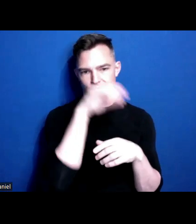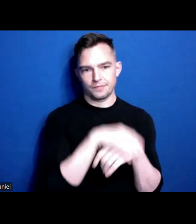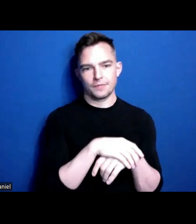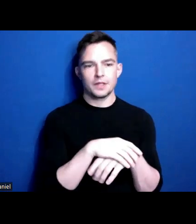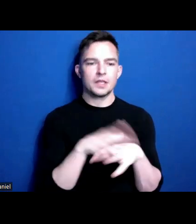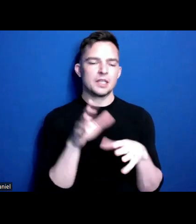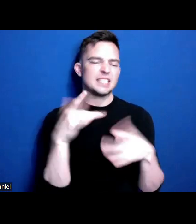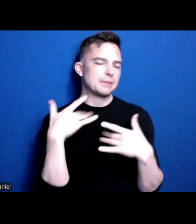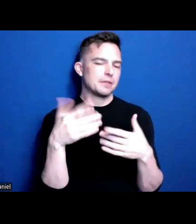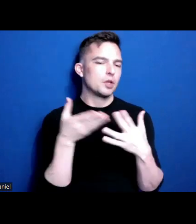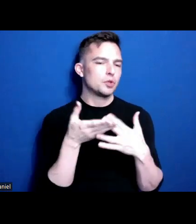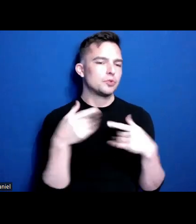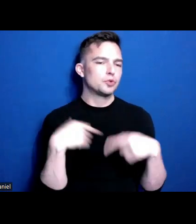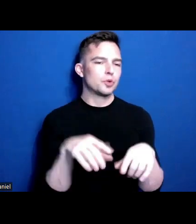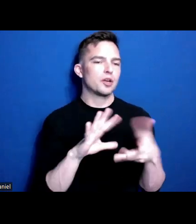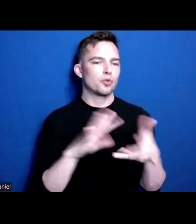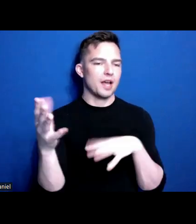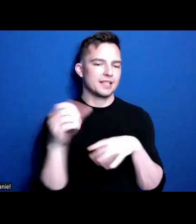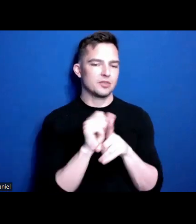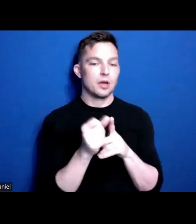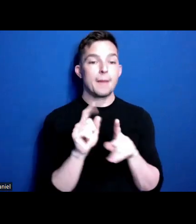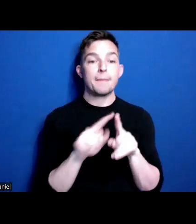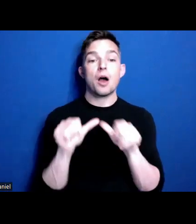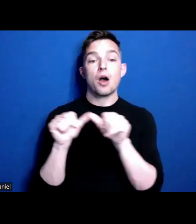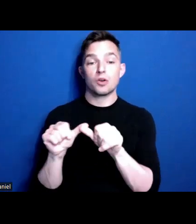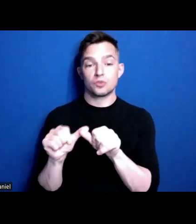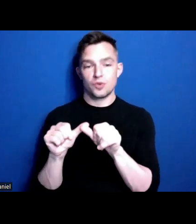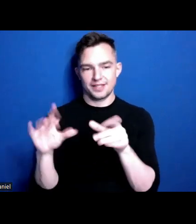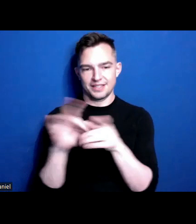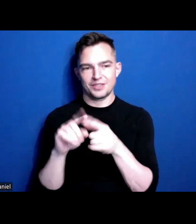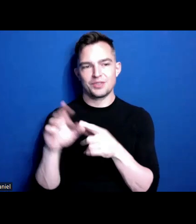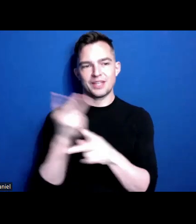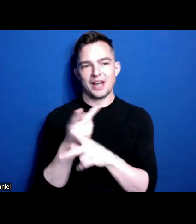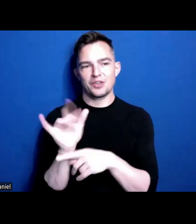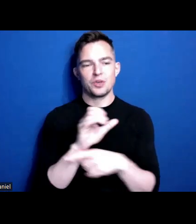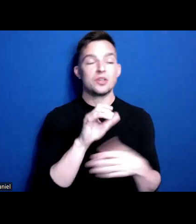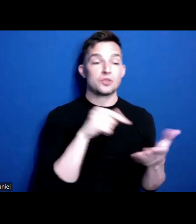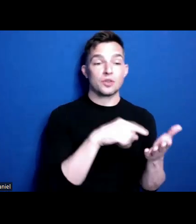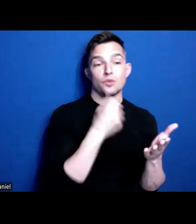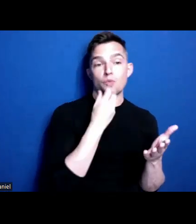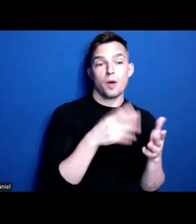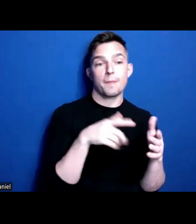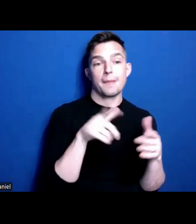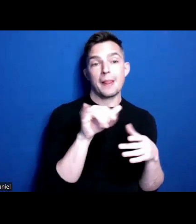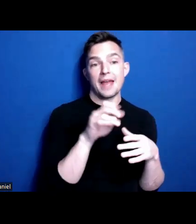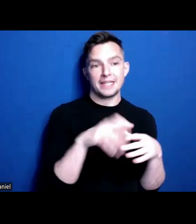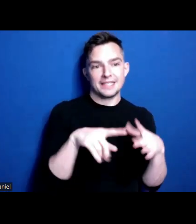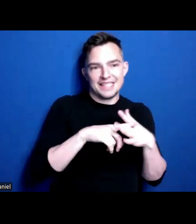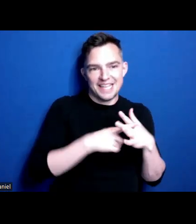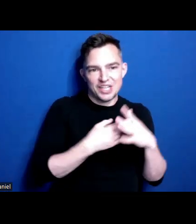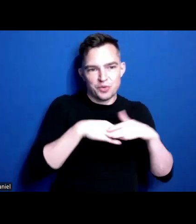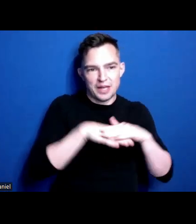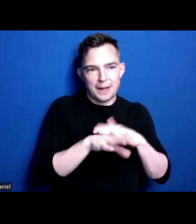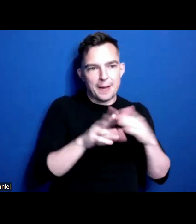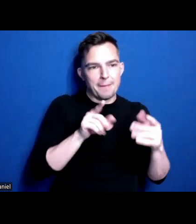situation, and then for ongoing connection to care. So this warm line really gives us an entry point into